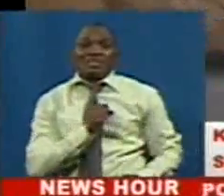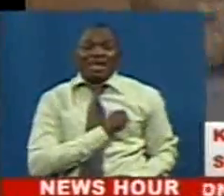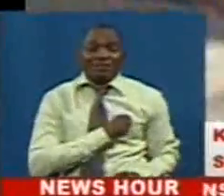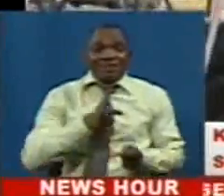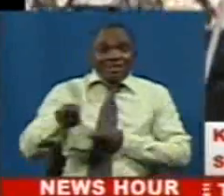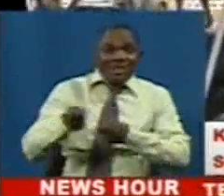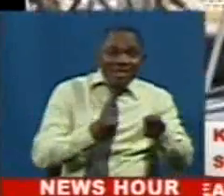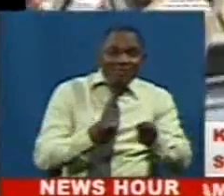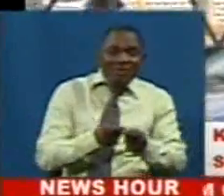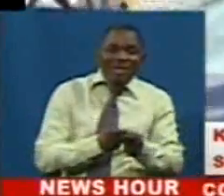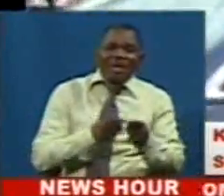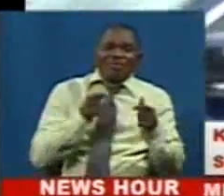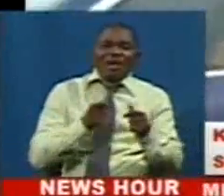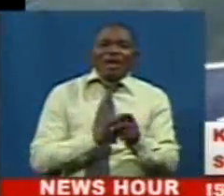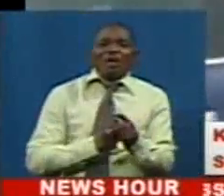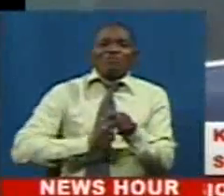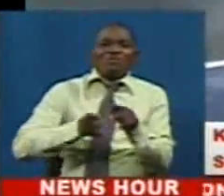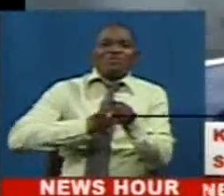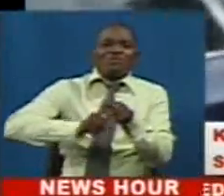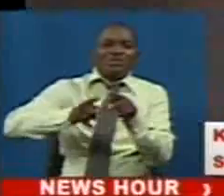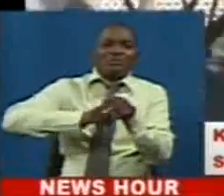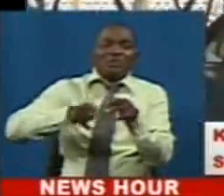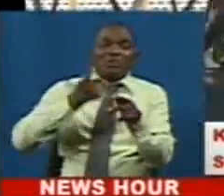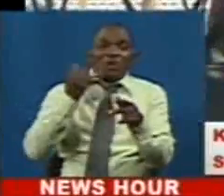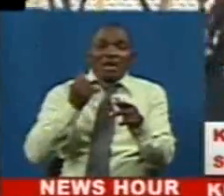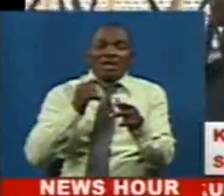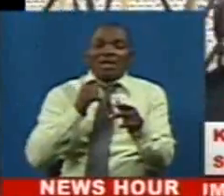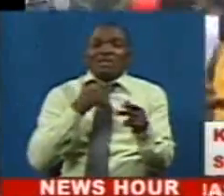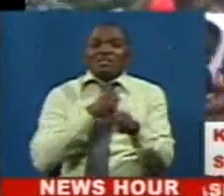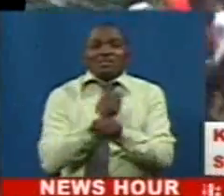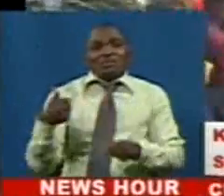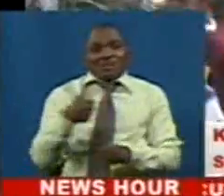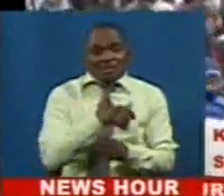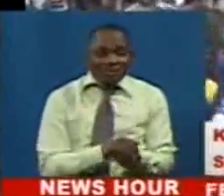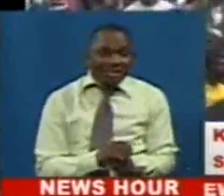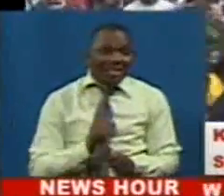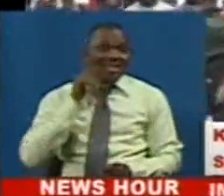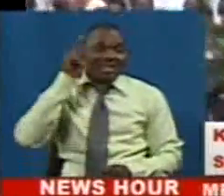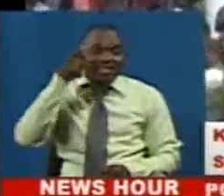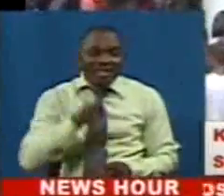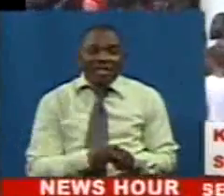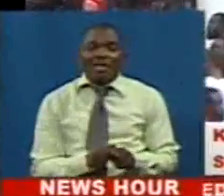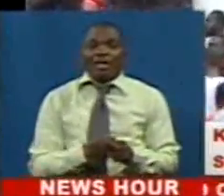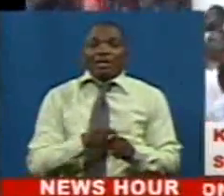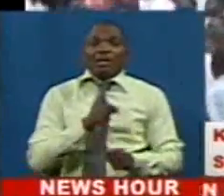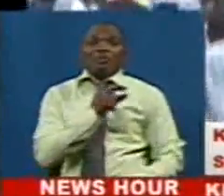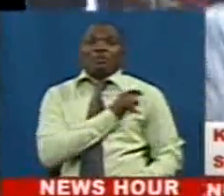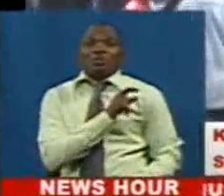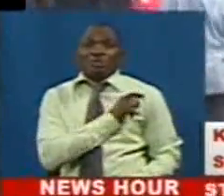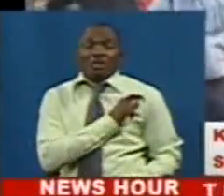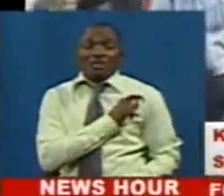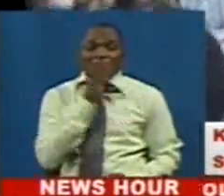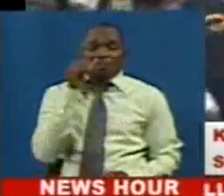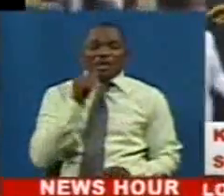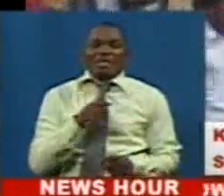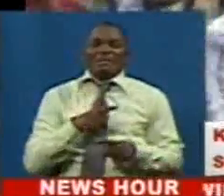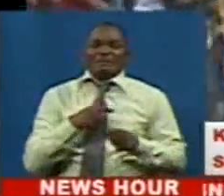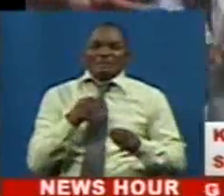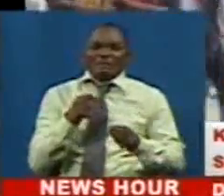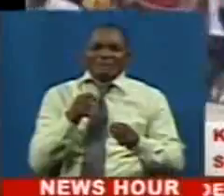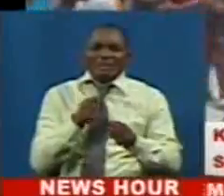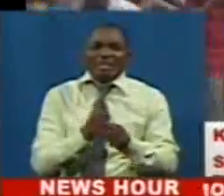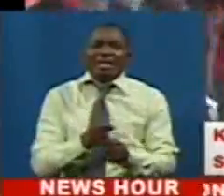administration desperately took to their heels in a dive for cover. At a point, it took the intervention of a policeman to free a